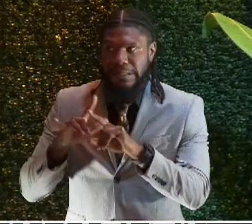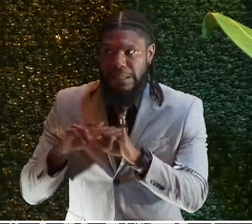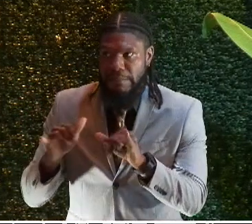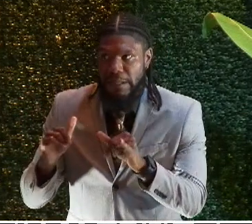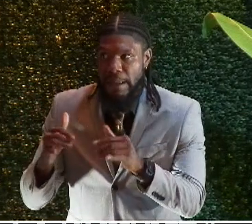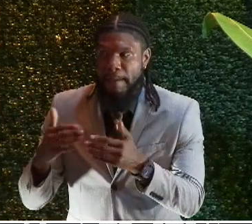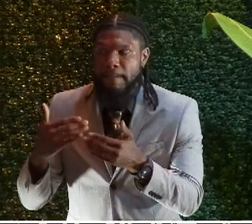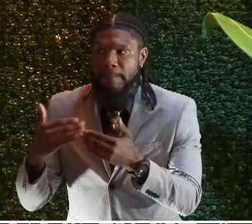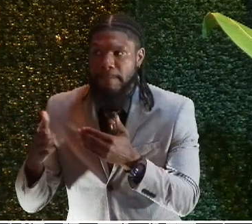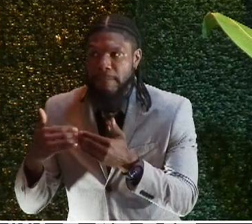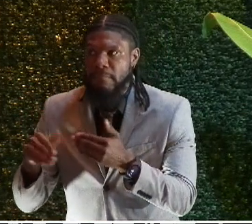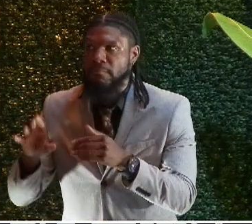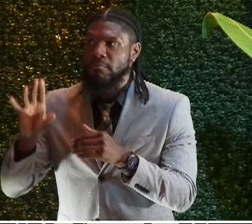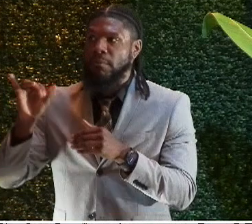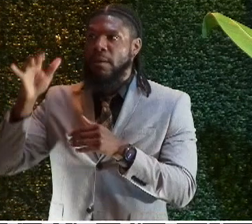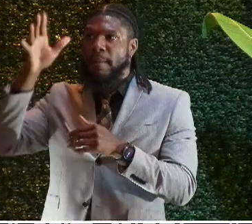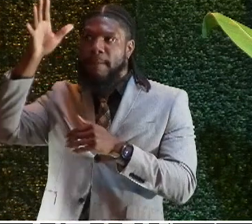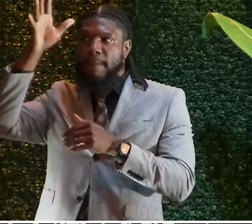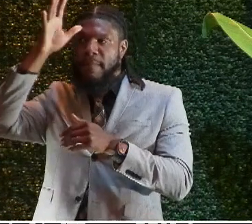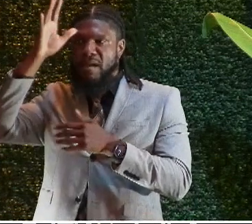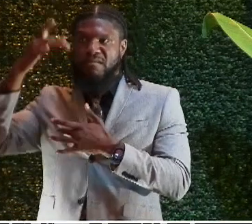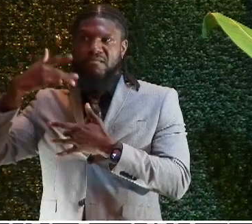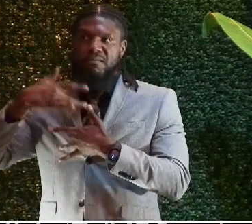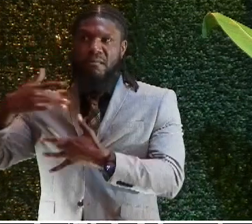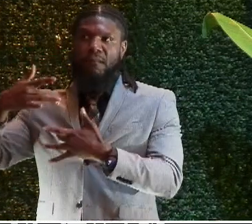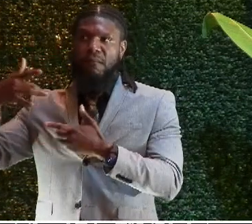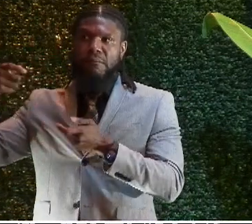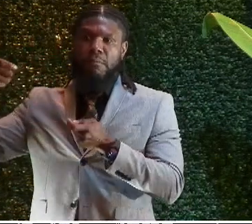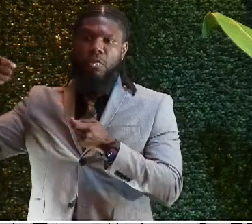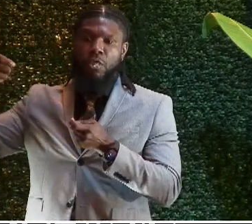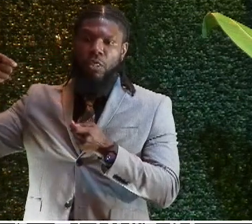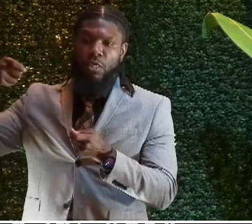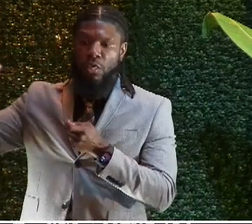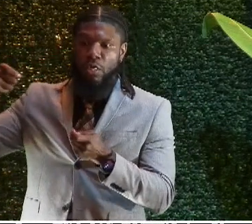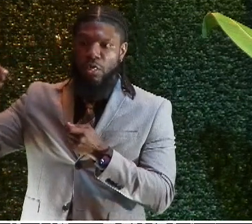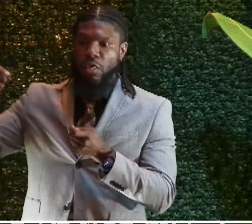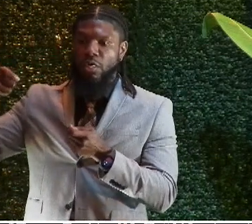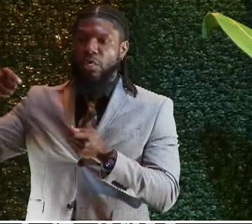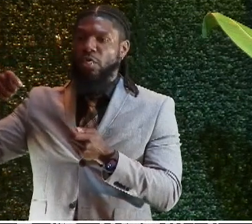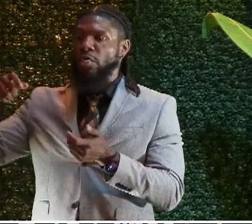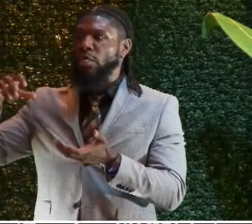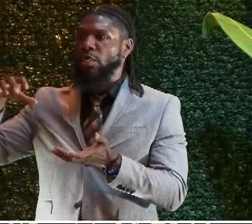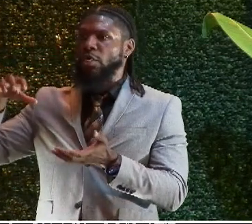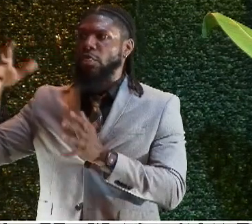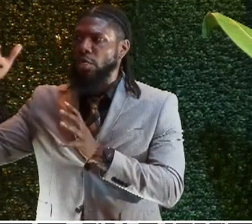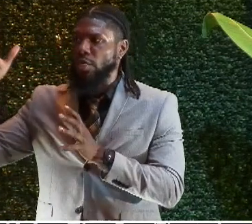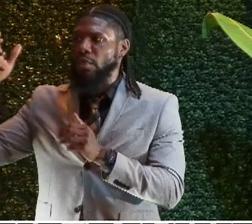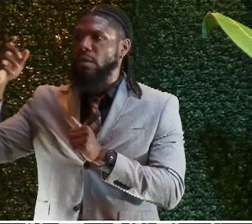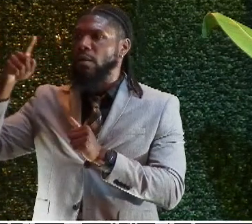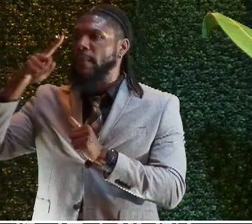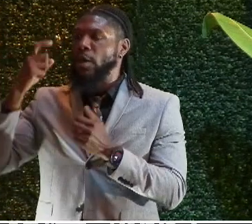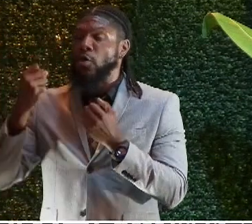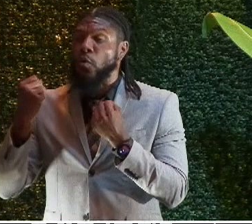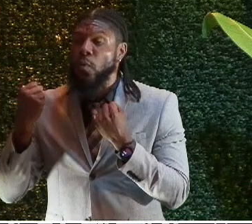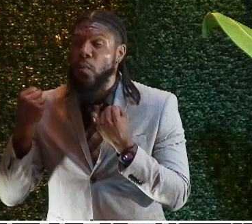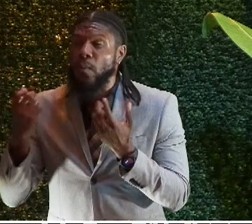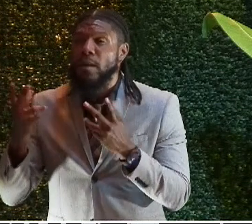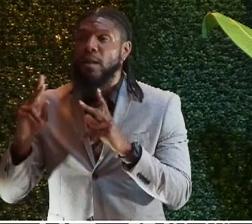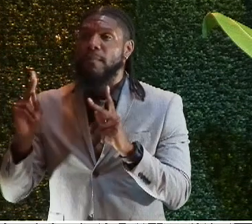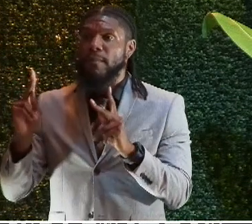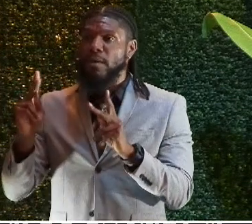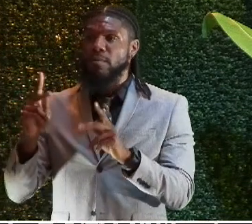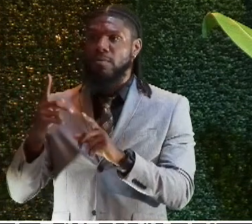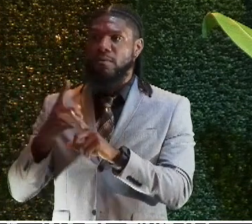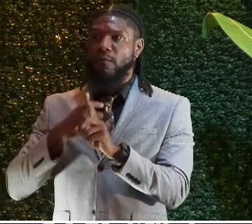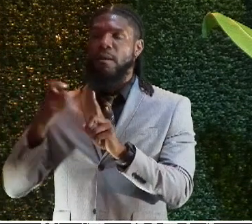the patriarchal fumbling. Because you have so many people who are, from a patriarchal point of